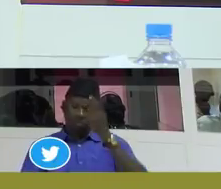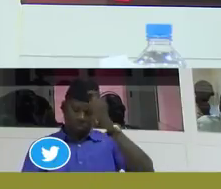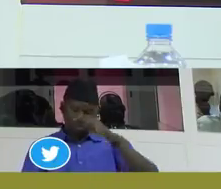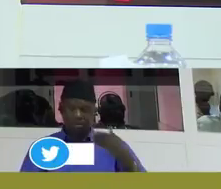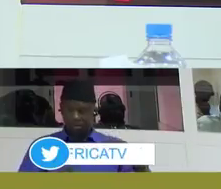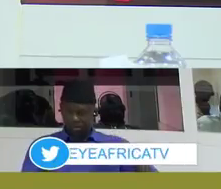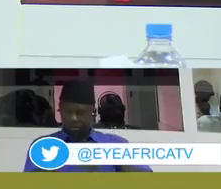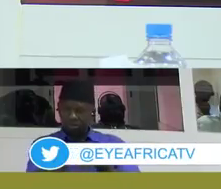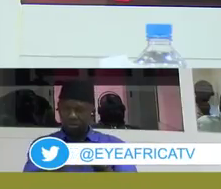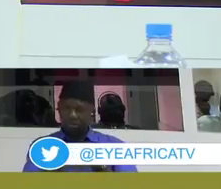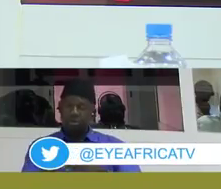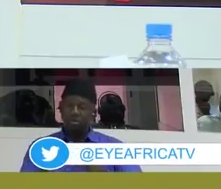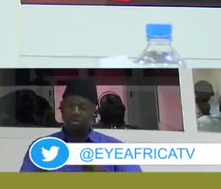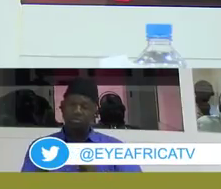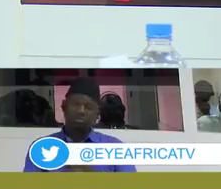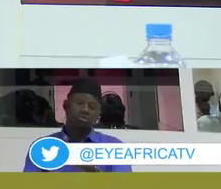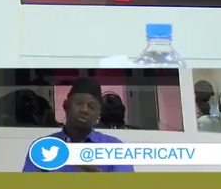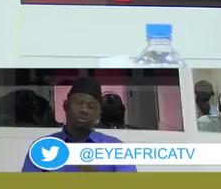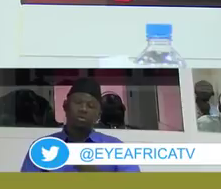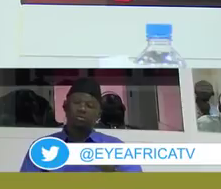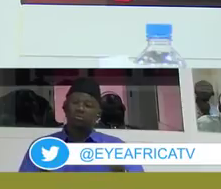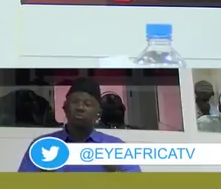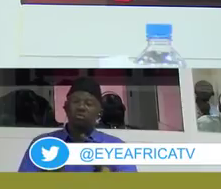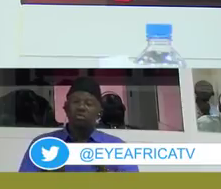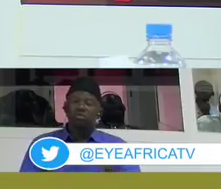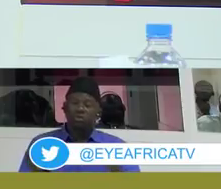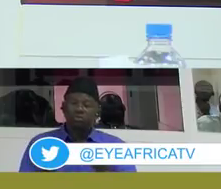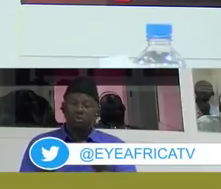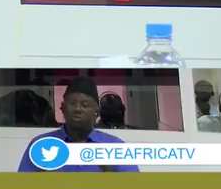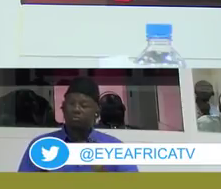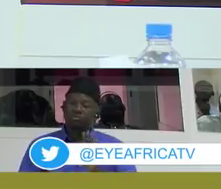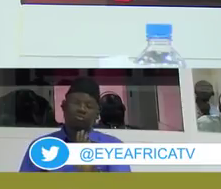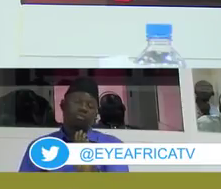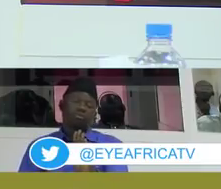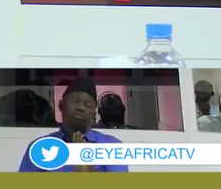and ordered the music to be stopped.